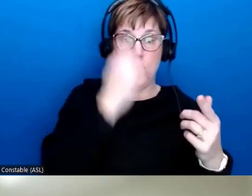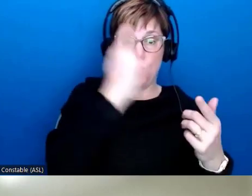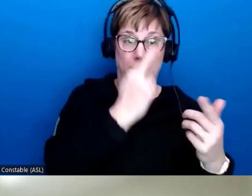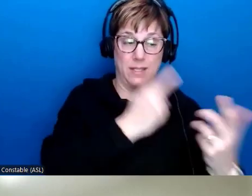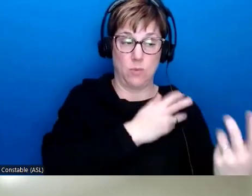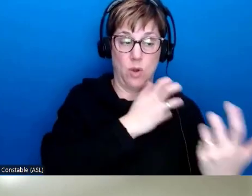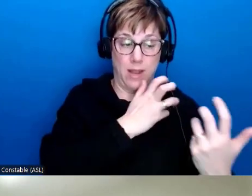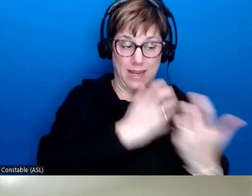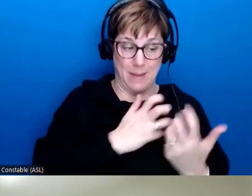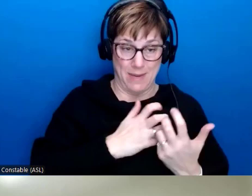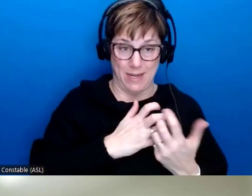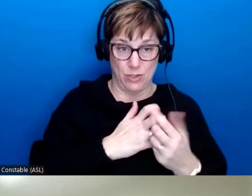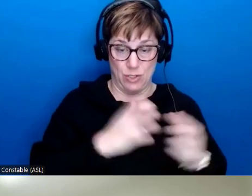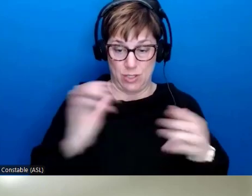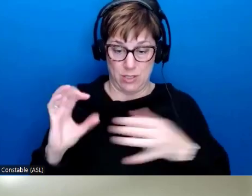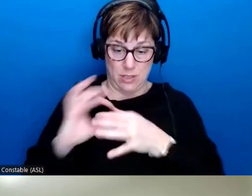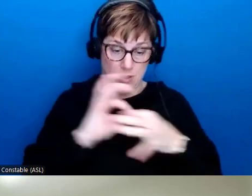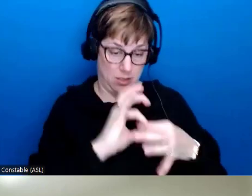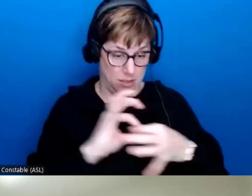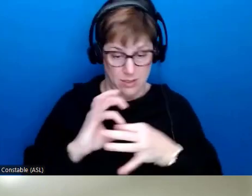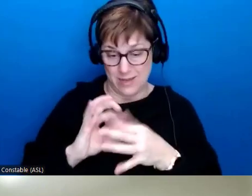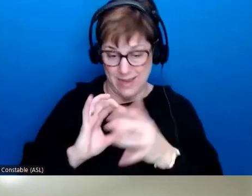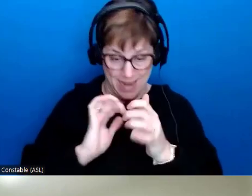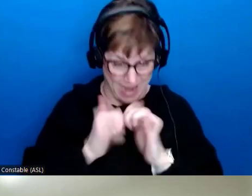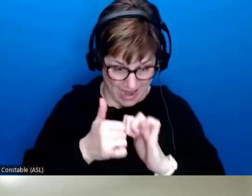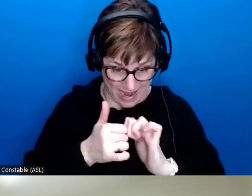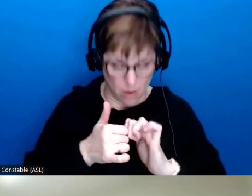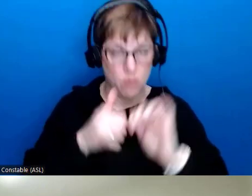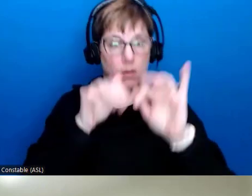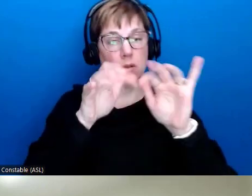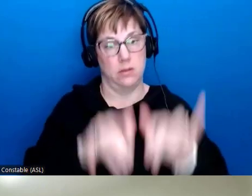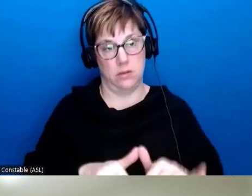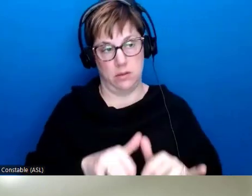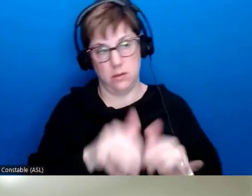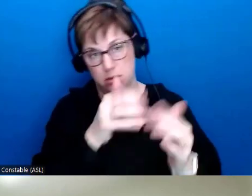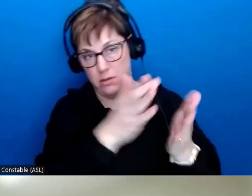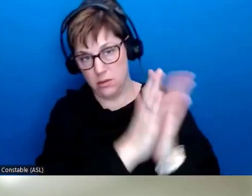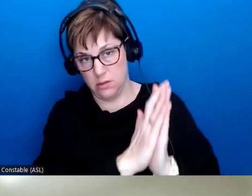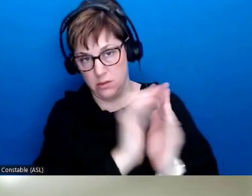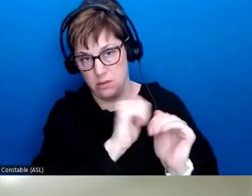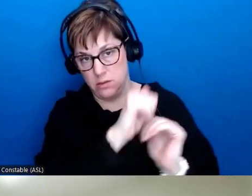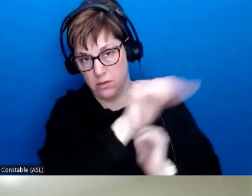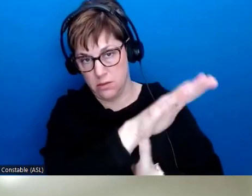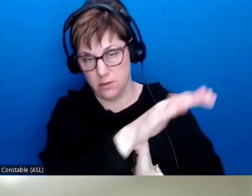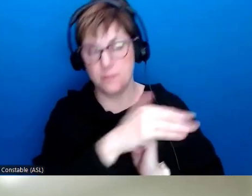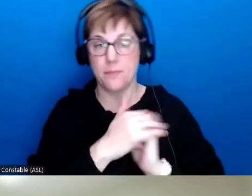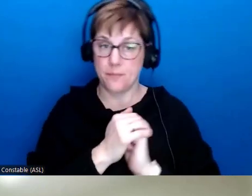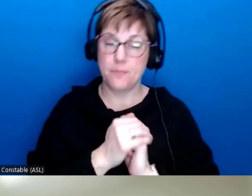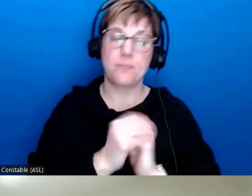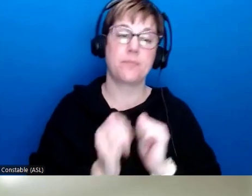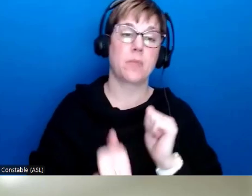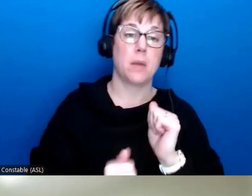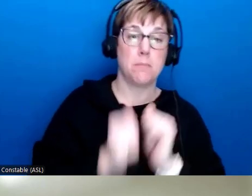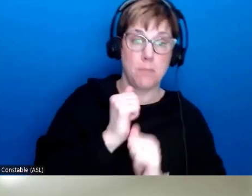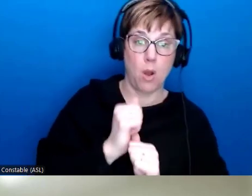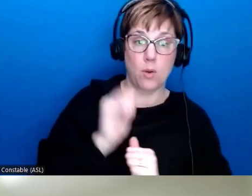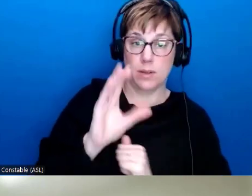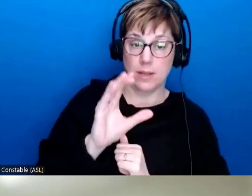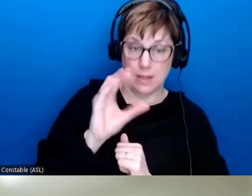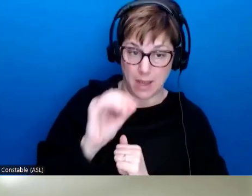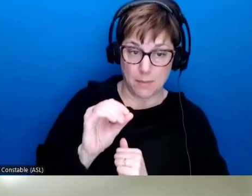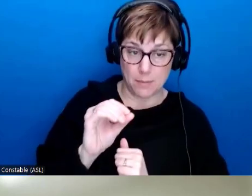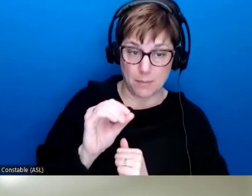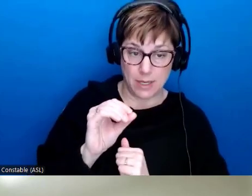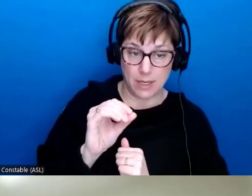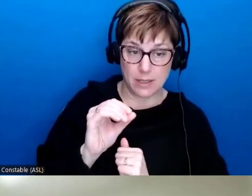the connection? So you should put that in your reasonable accommodation request. And most employers will ask for what's called medical